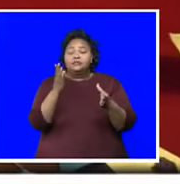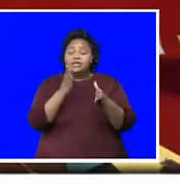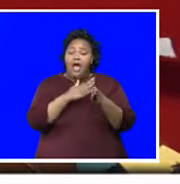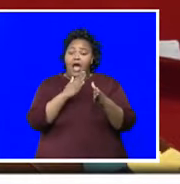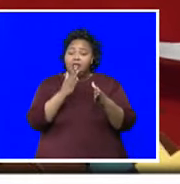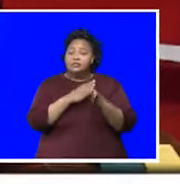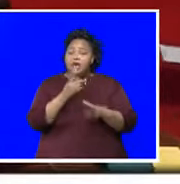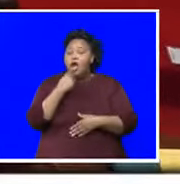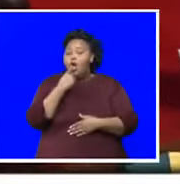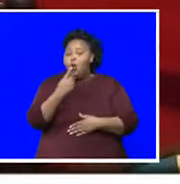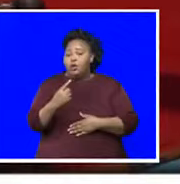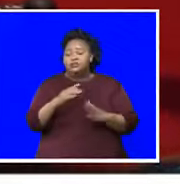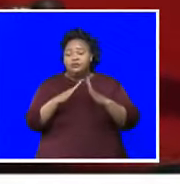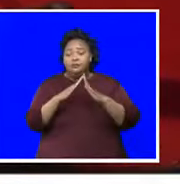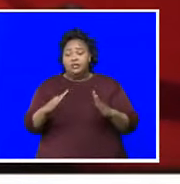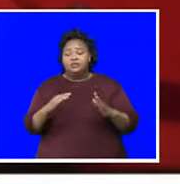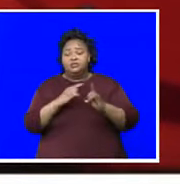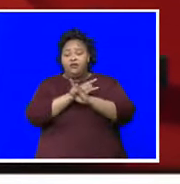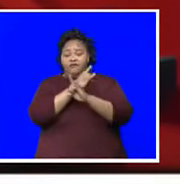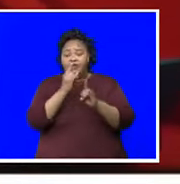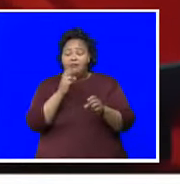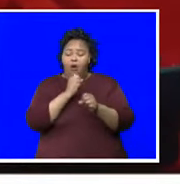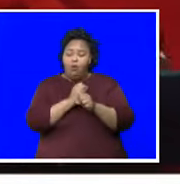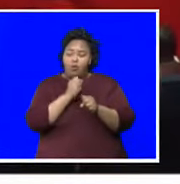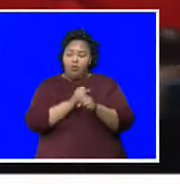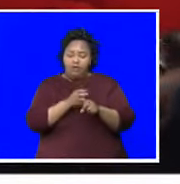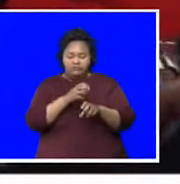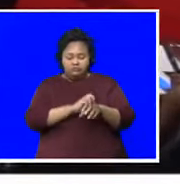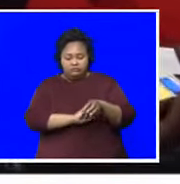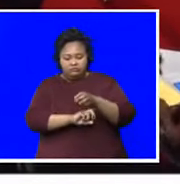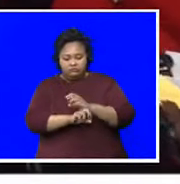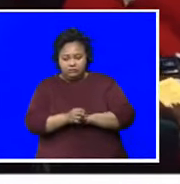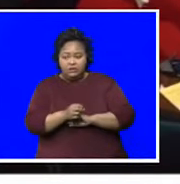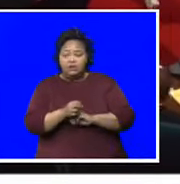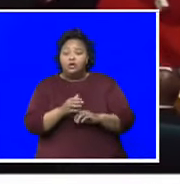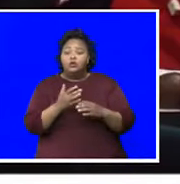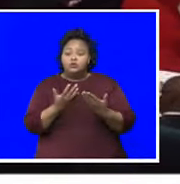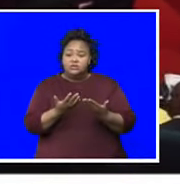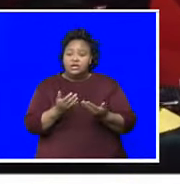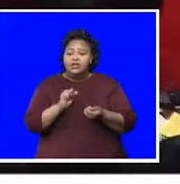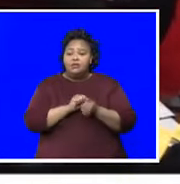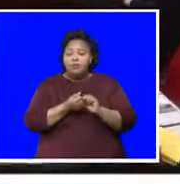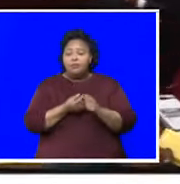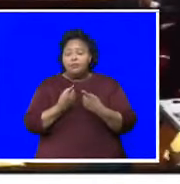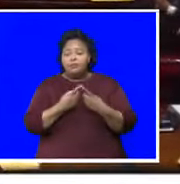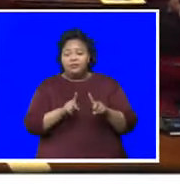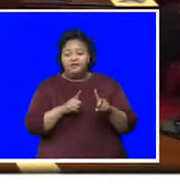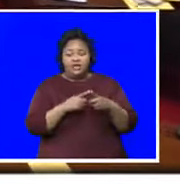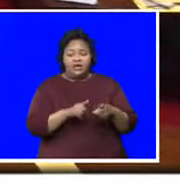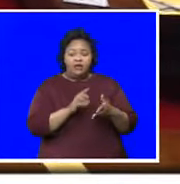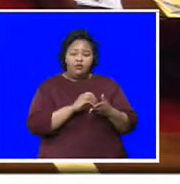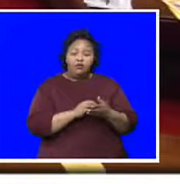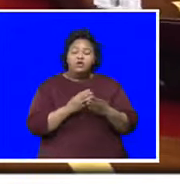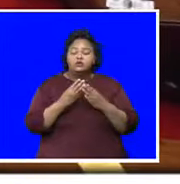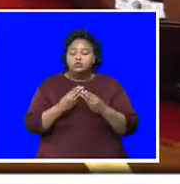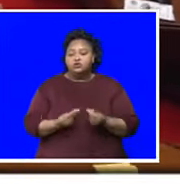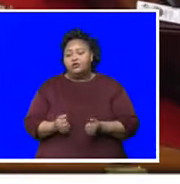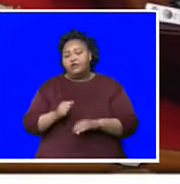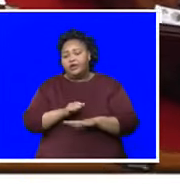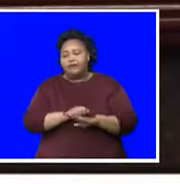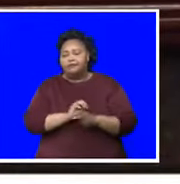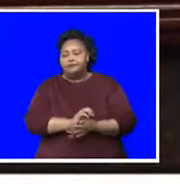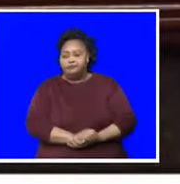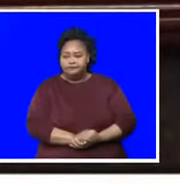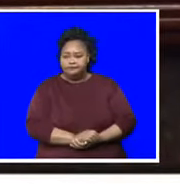the ministry is still working hard in eliminating the existing issues that exist within the Ministry of